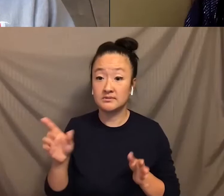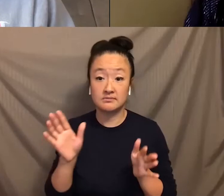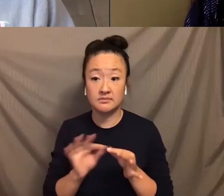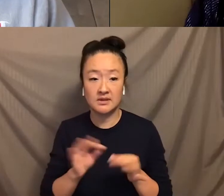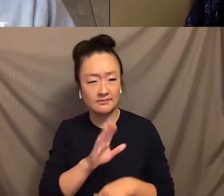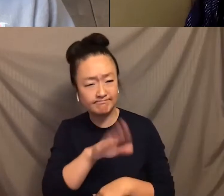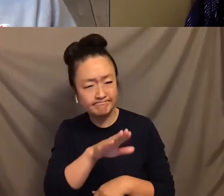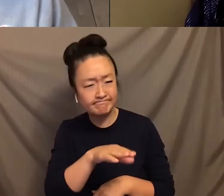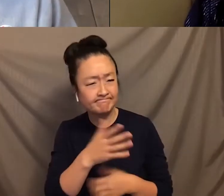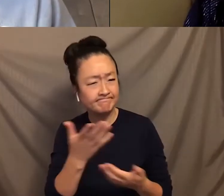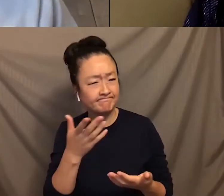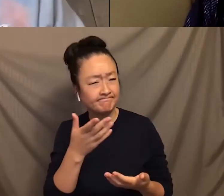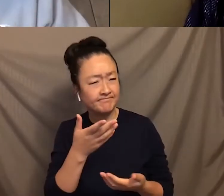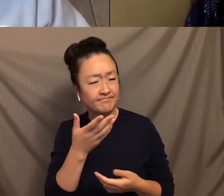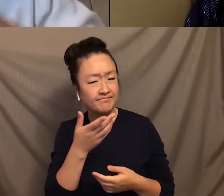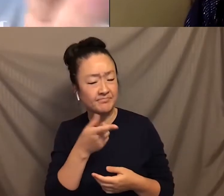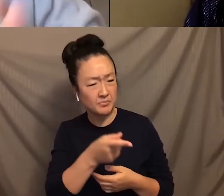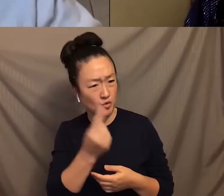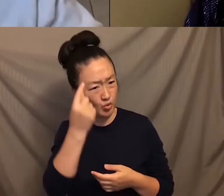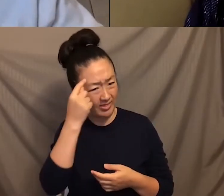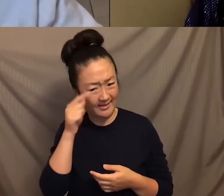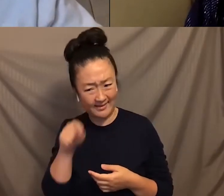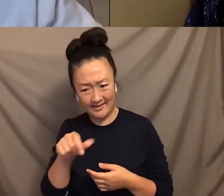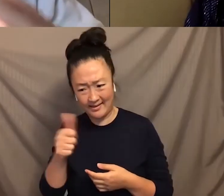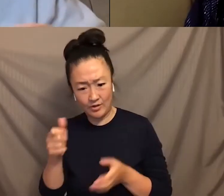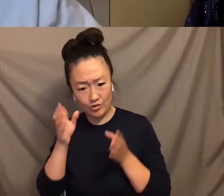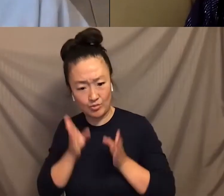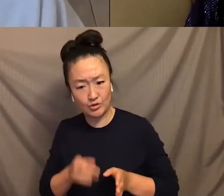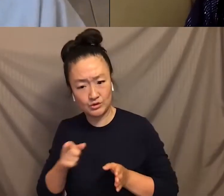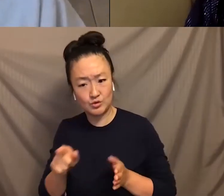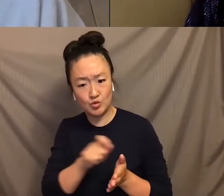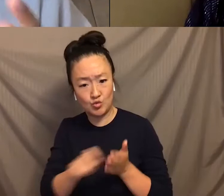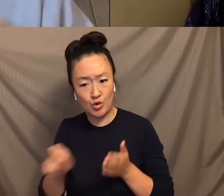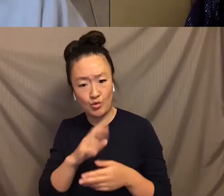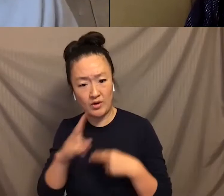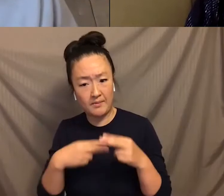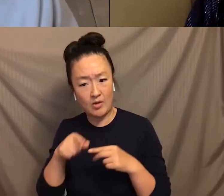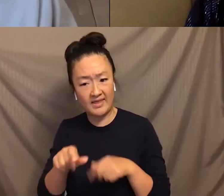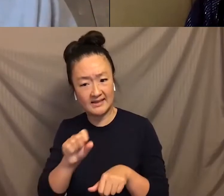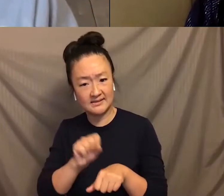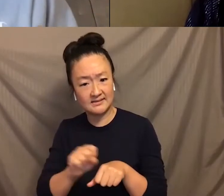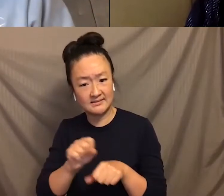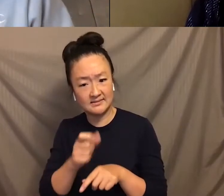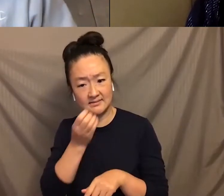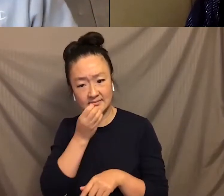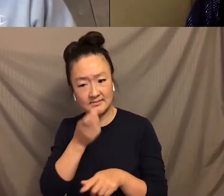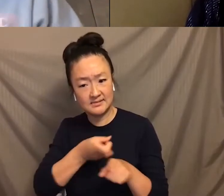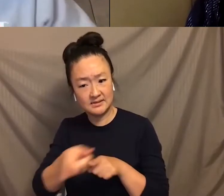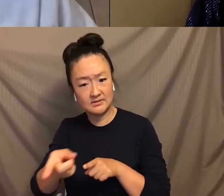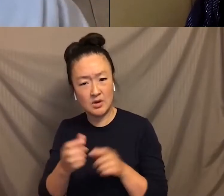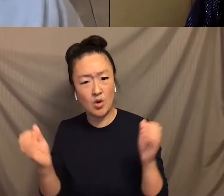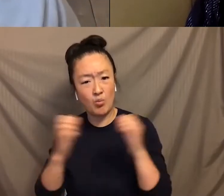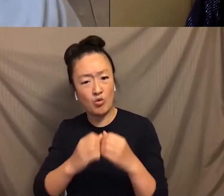why, Mayukh, don't you think that this other person who wrote about this Mm, cuisine is more influential because